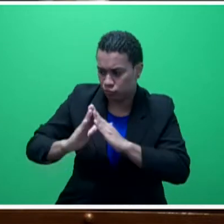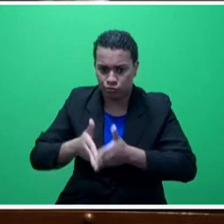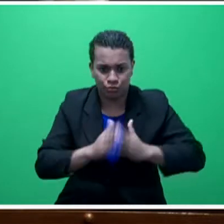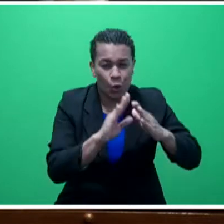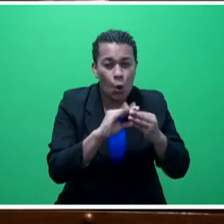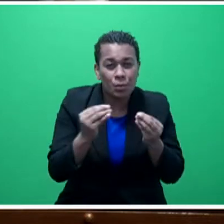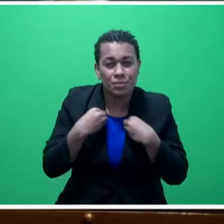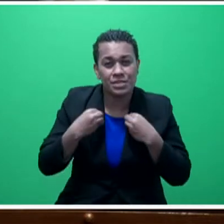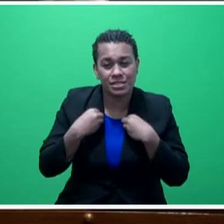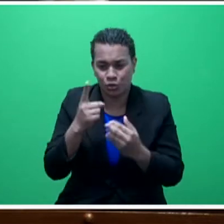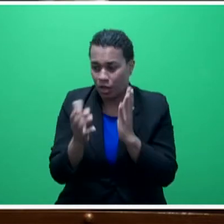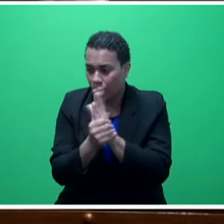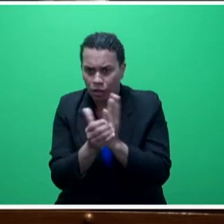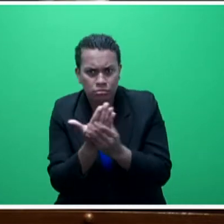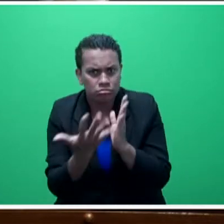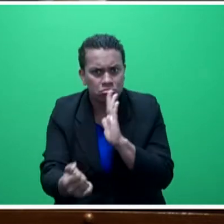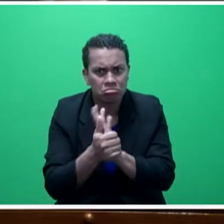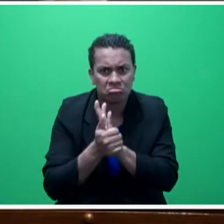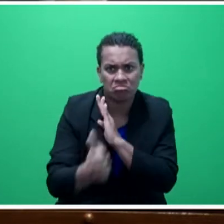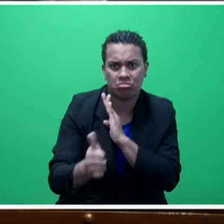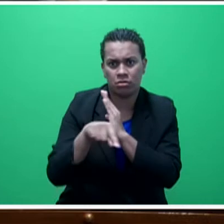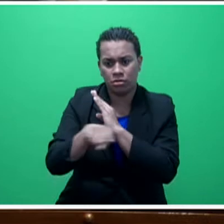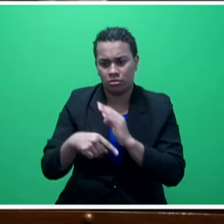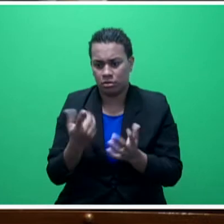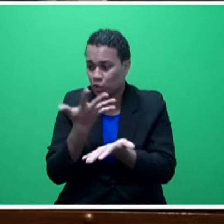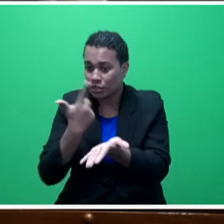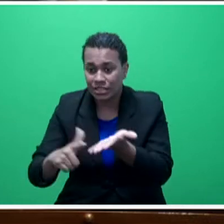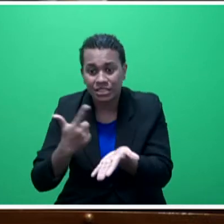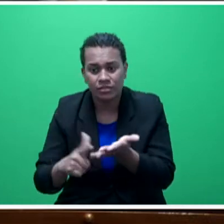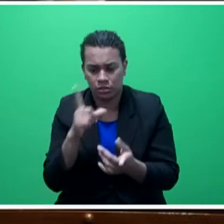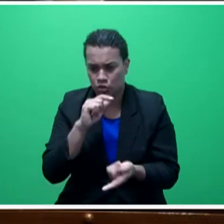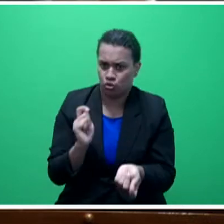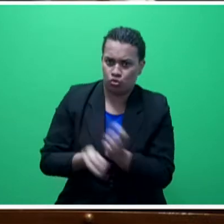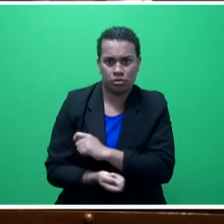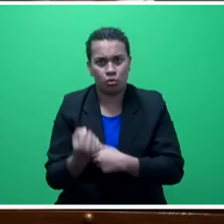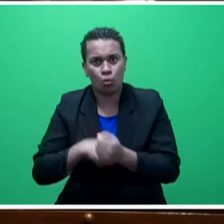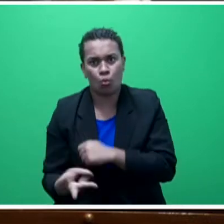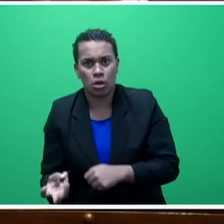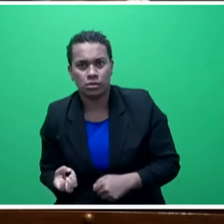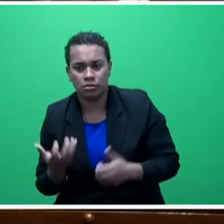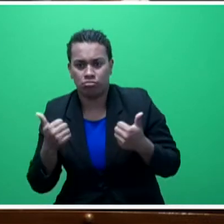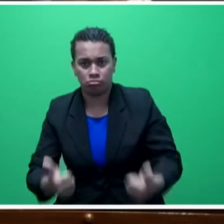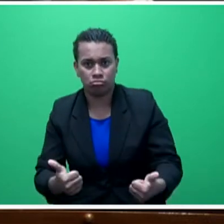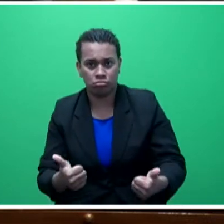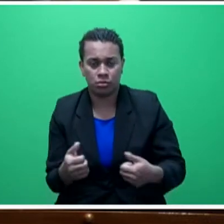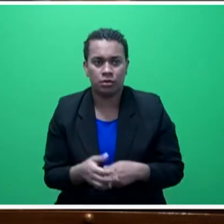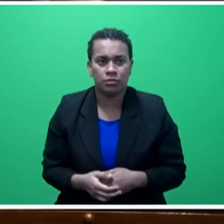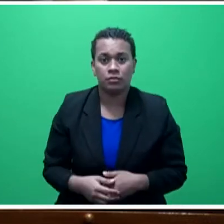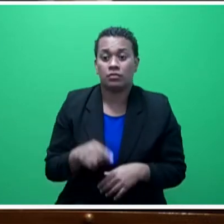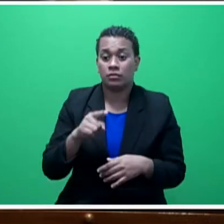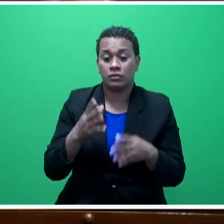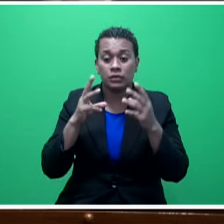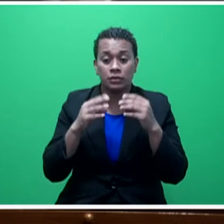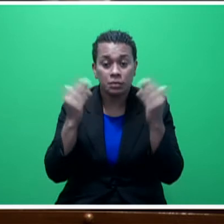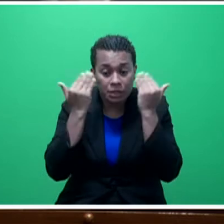gifted and you have the ability to translate your gifts to incomes, so go for it. Mr. Speaker, sir, at this juncture, may